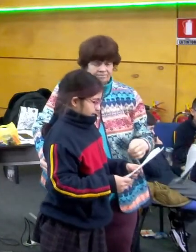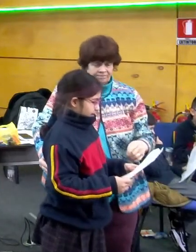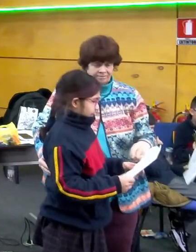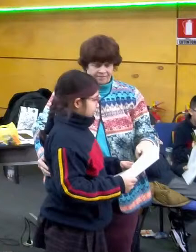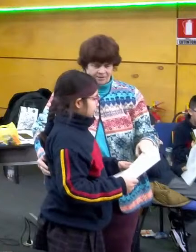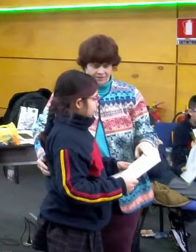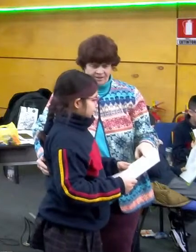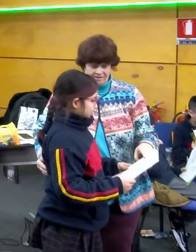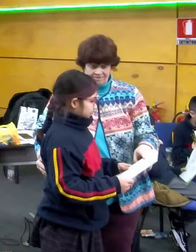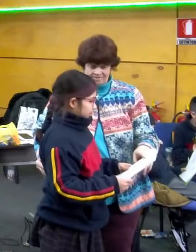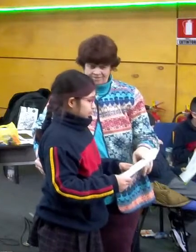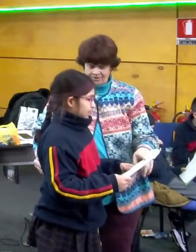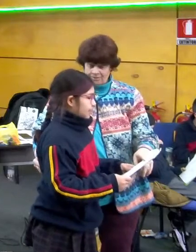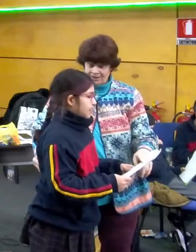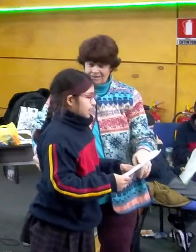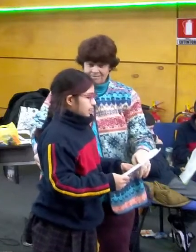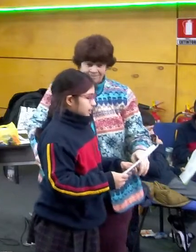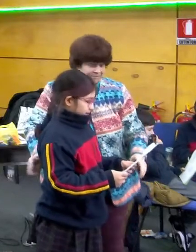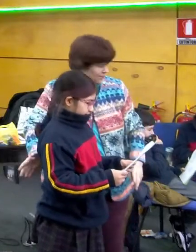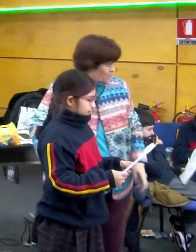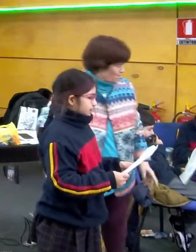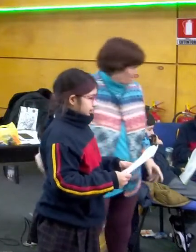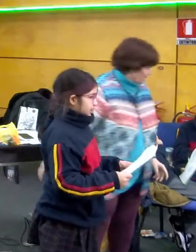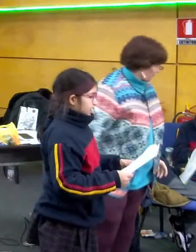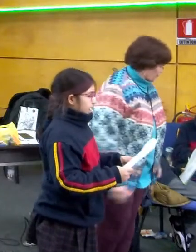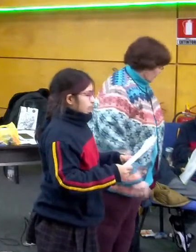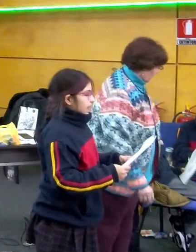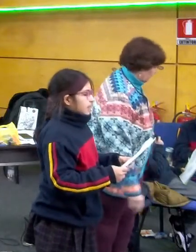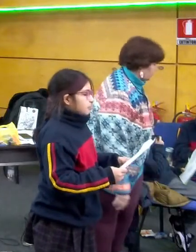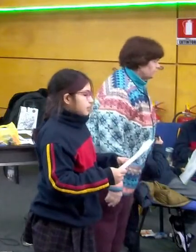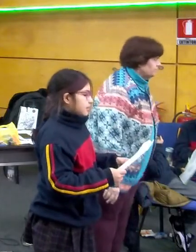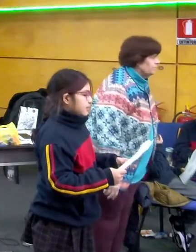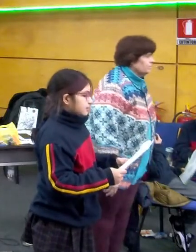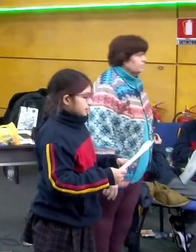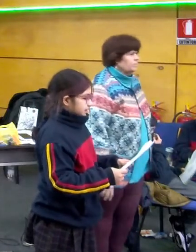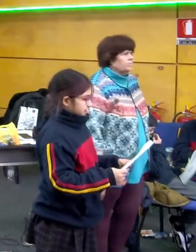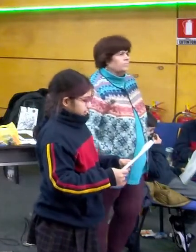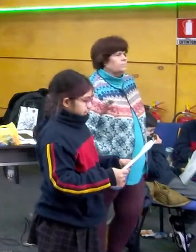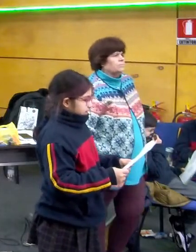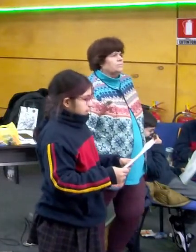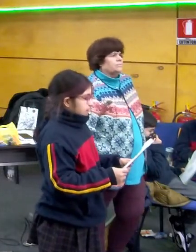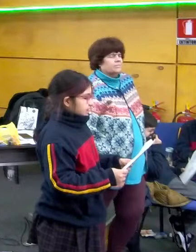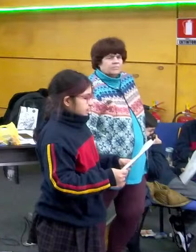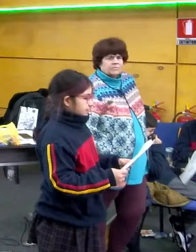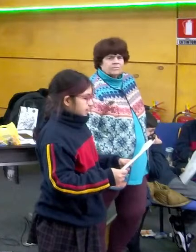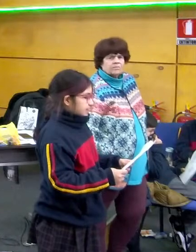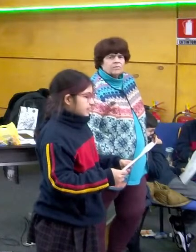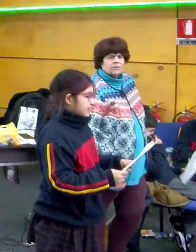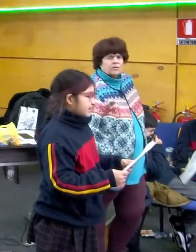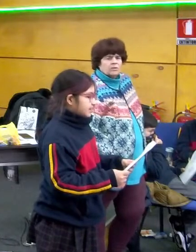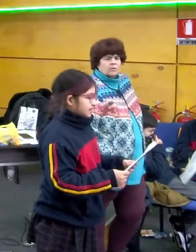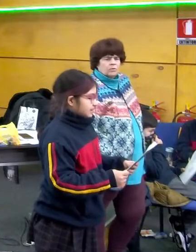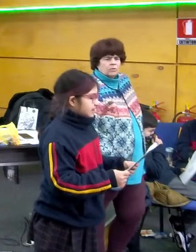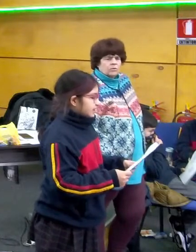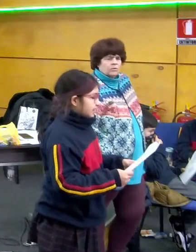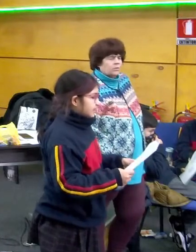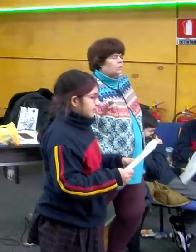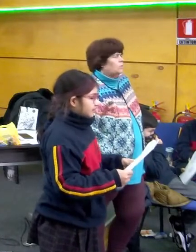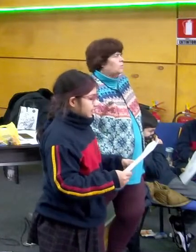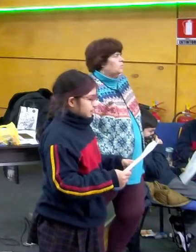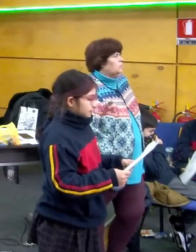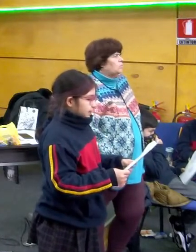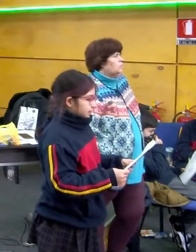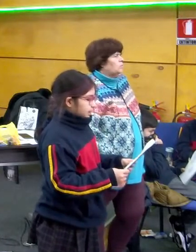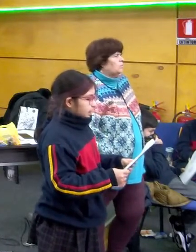right? Okay, ready? Go. April rain. Let the rain kiss you. Let